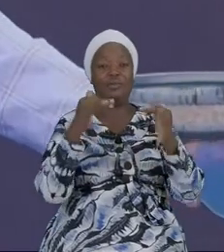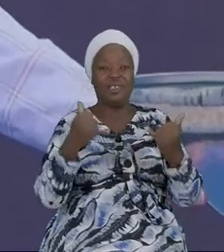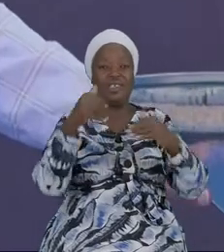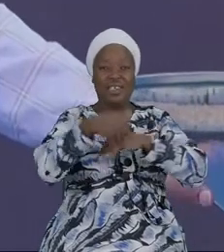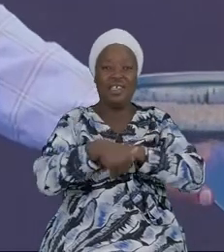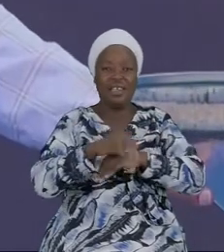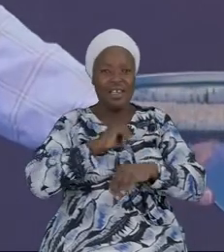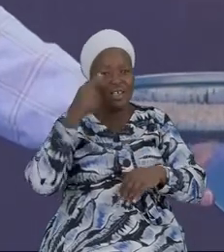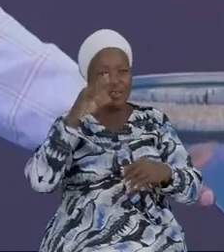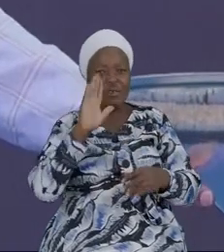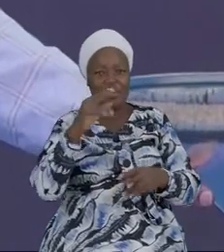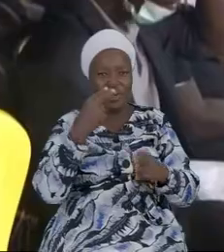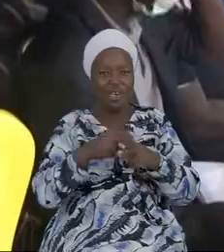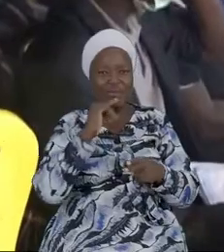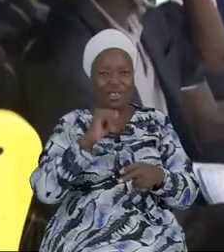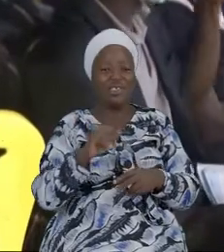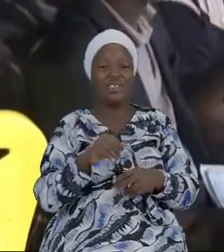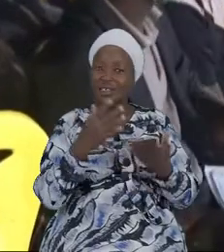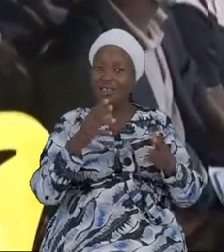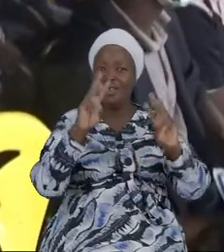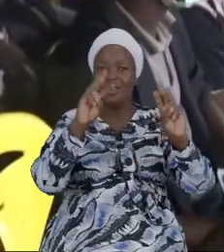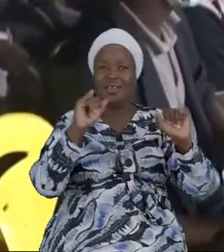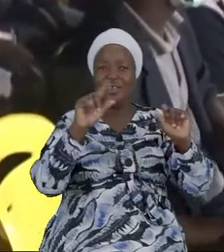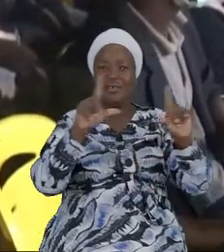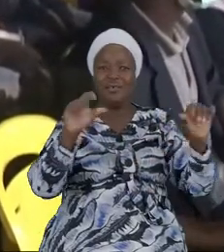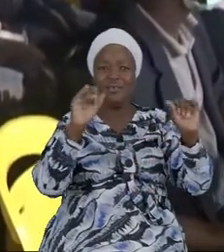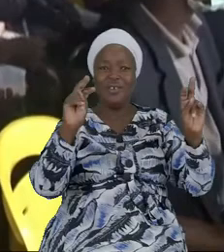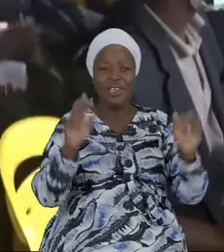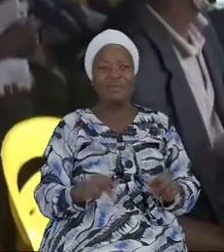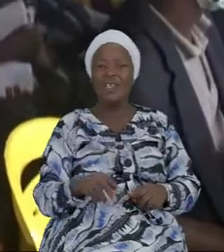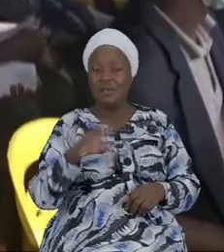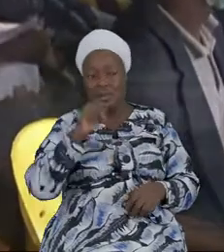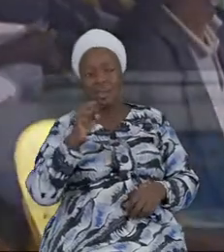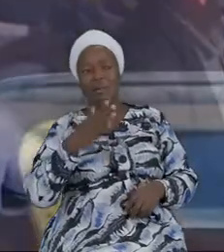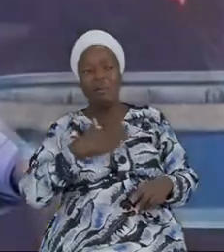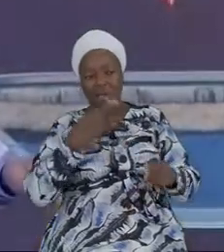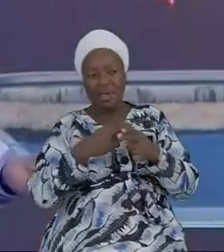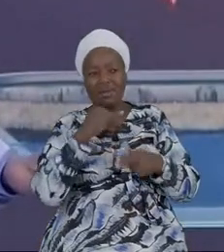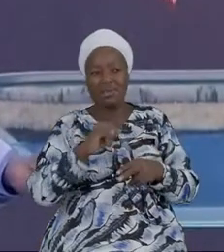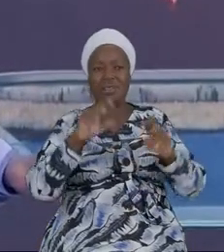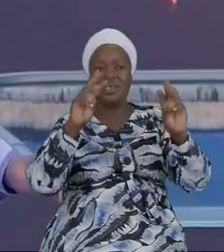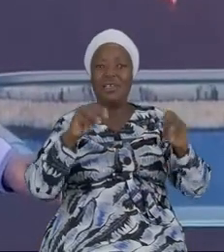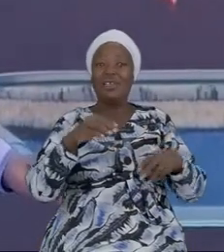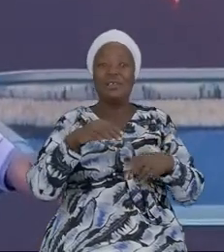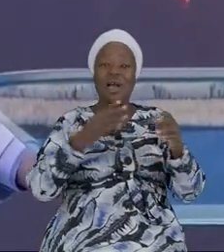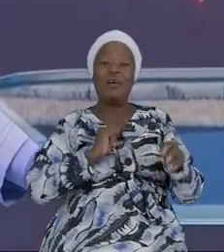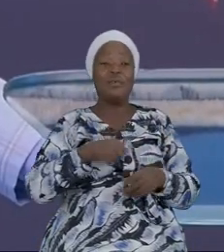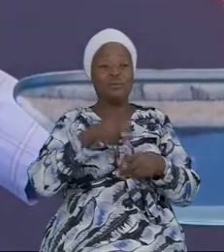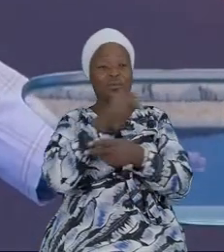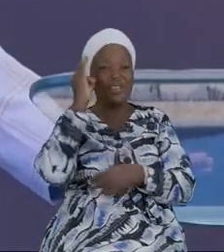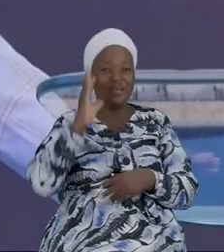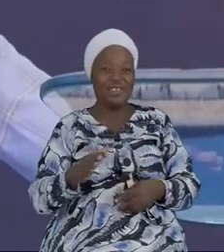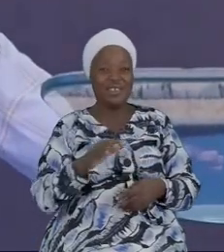I thought your name is William. Yes, my name is William, but I'm doing the work of Philip